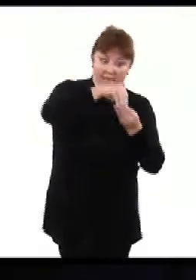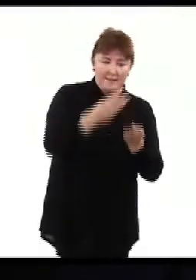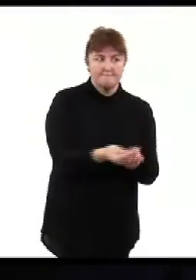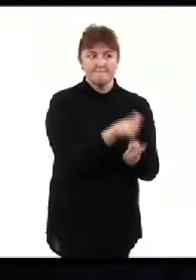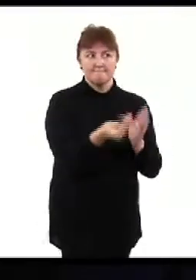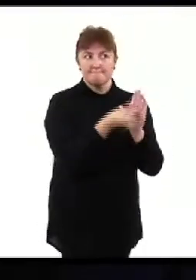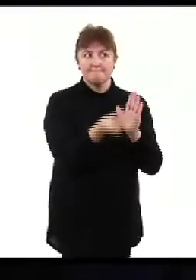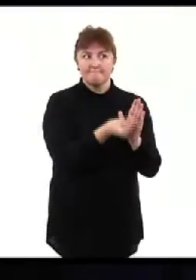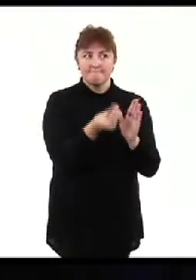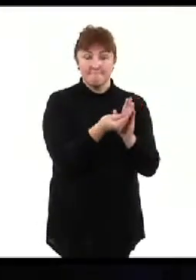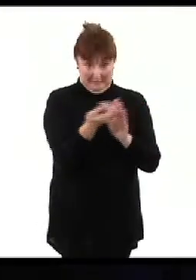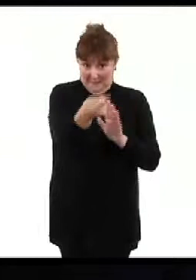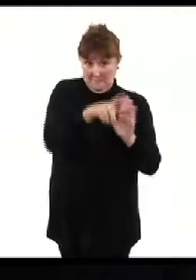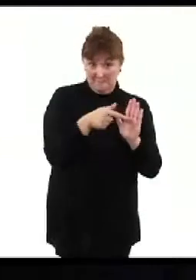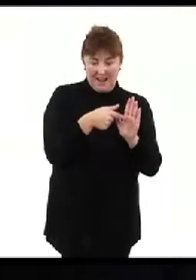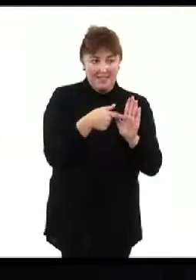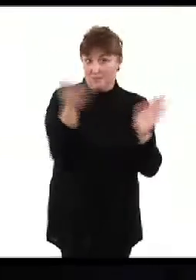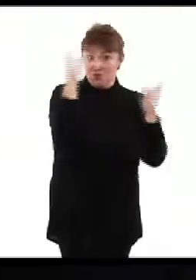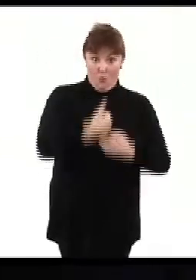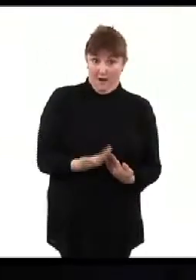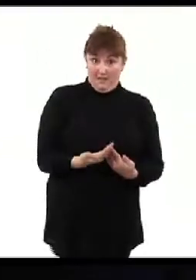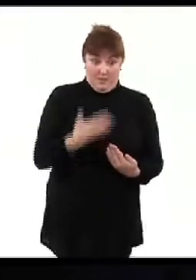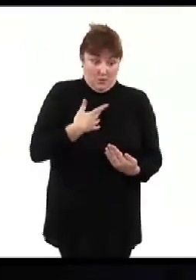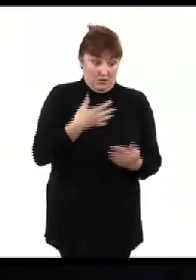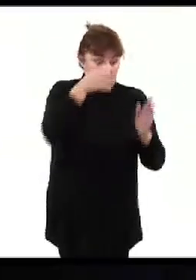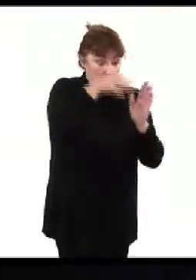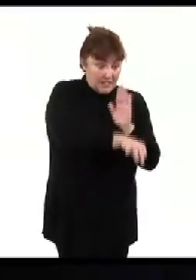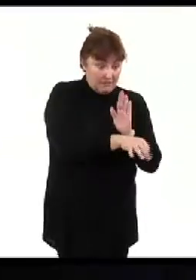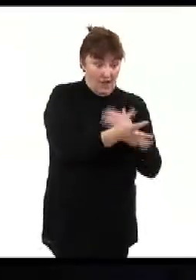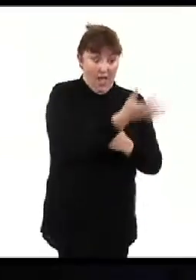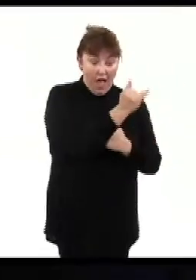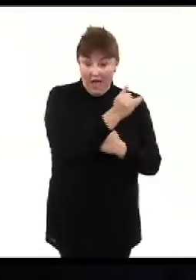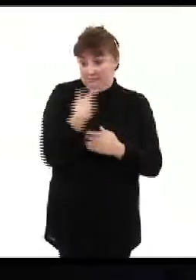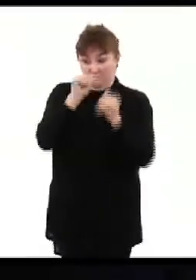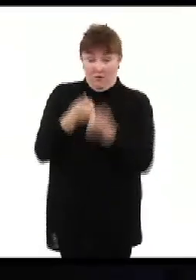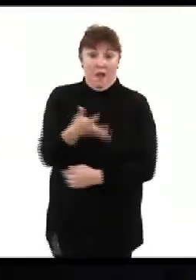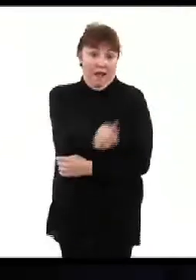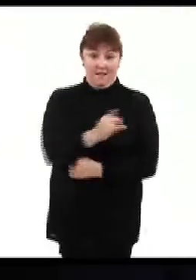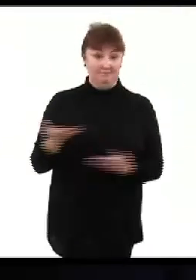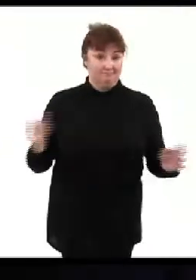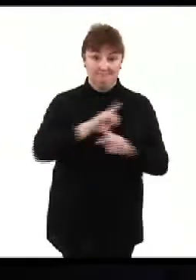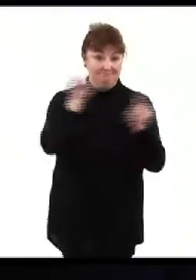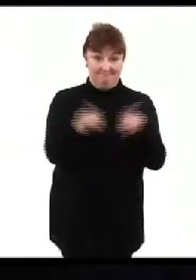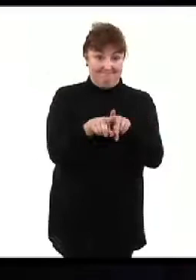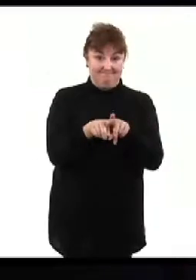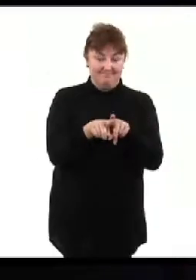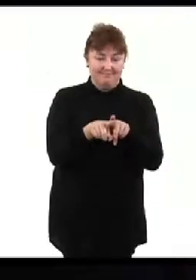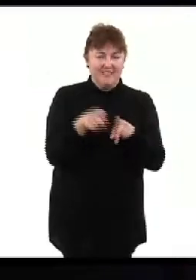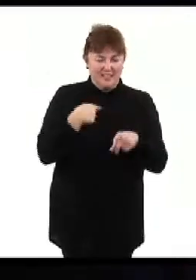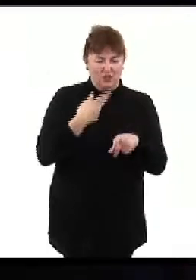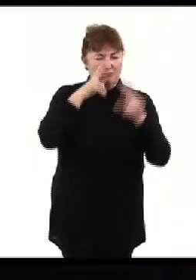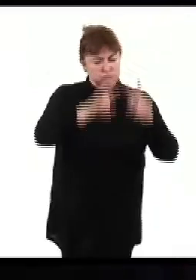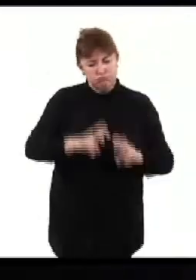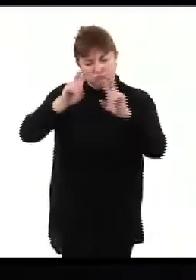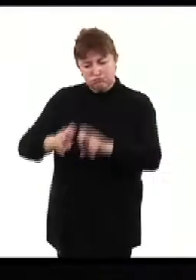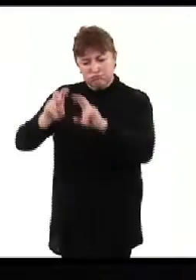some studies to discover whether or not signers experience a tip of the fingers. And we did 2 studies. One was a